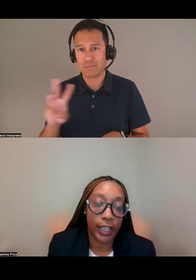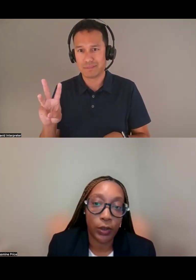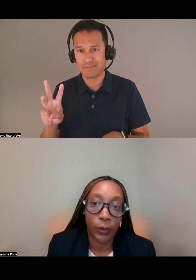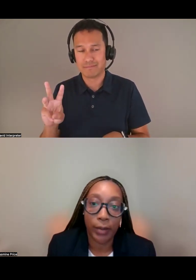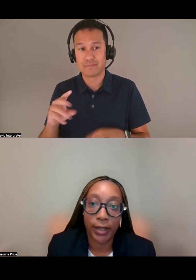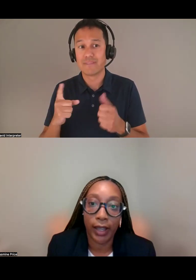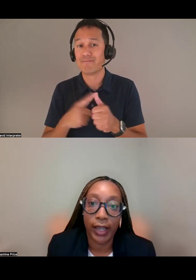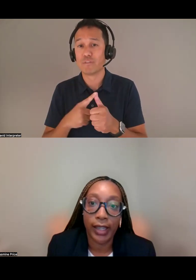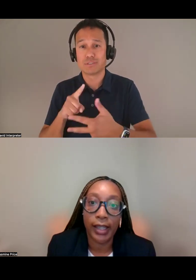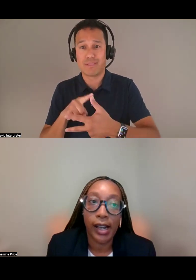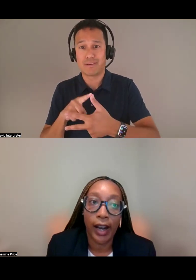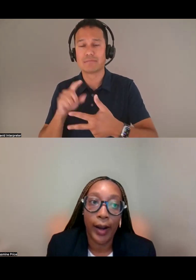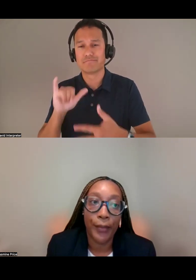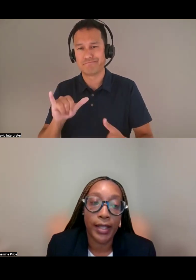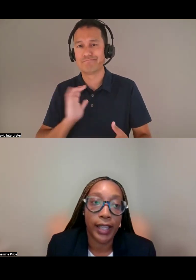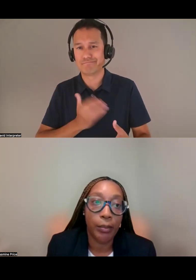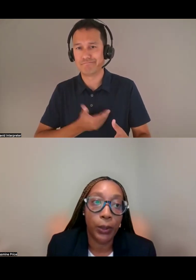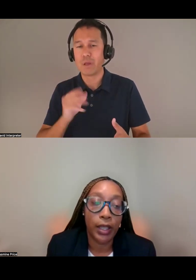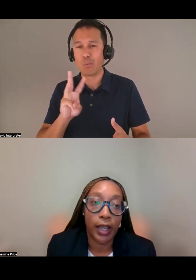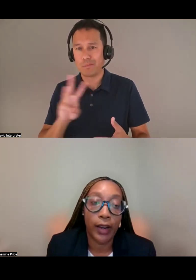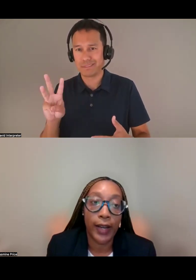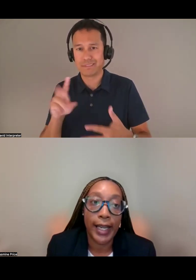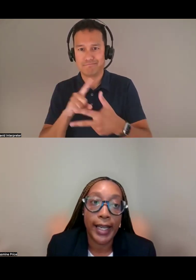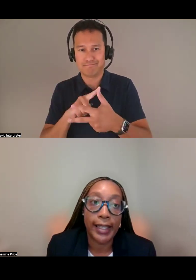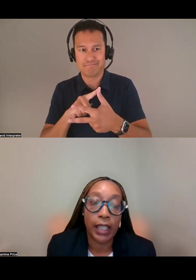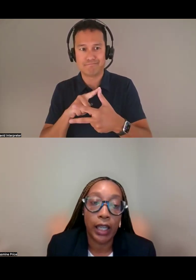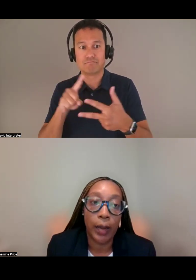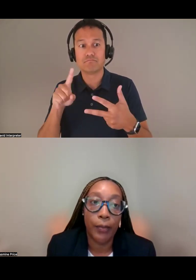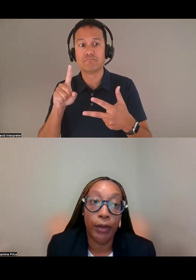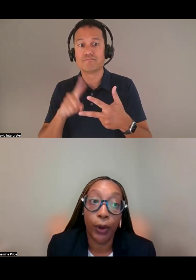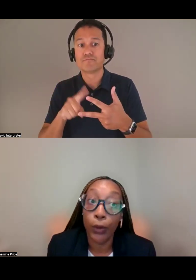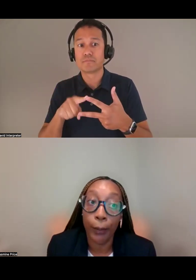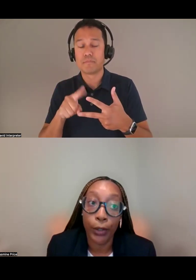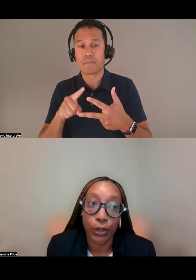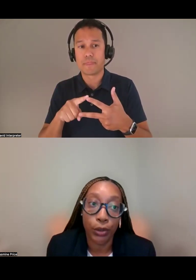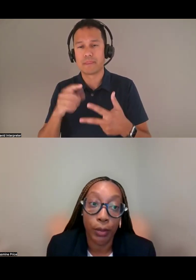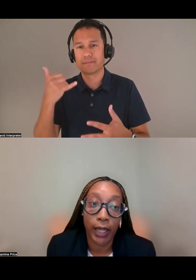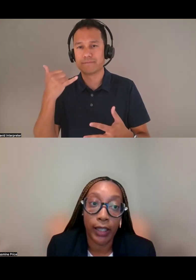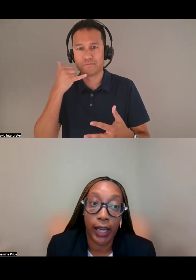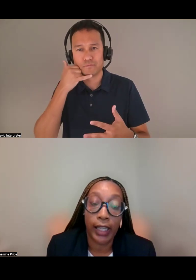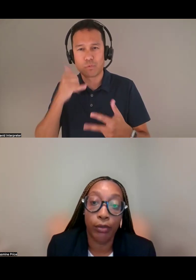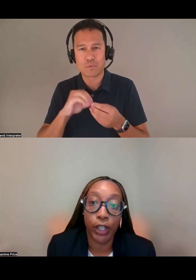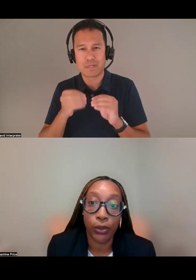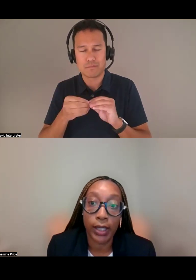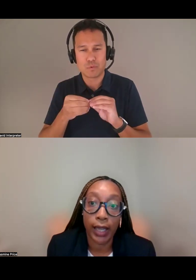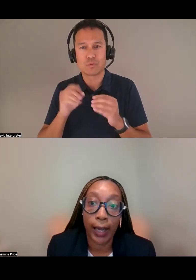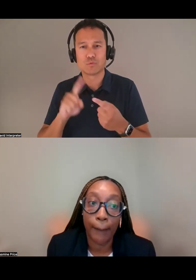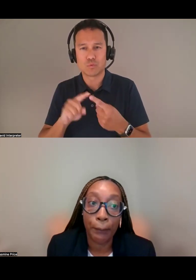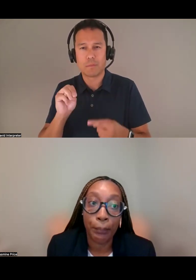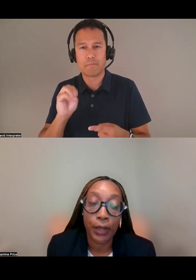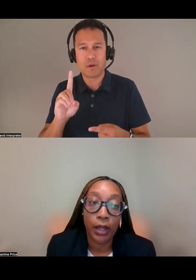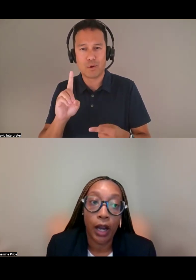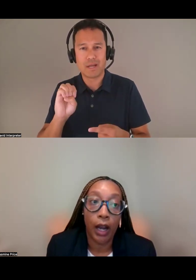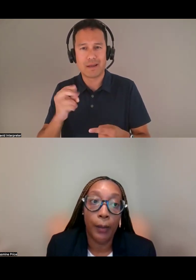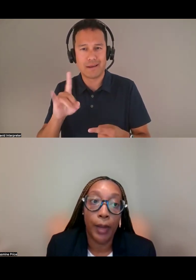actually the link to the website. The second bullet there is the phone number to the Maryland EHDI resource